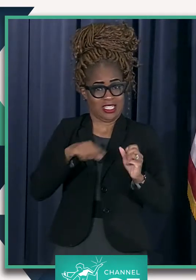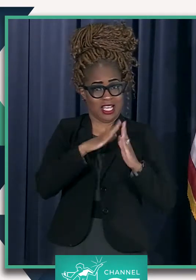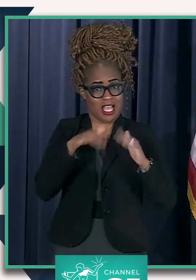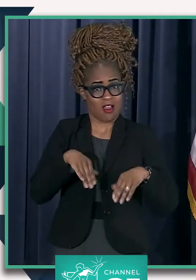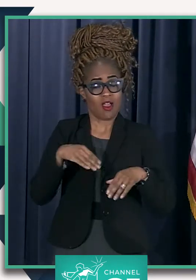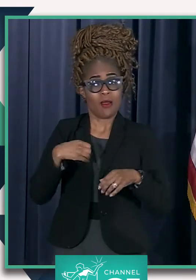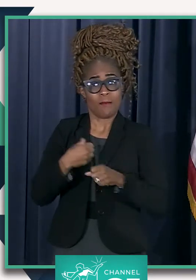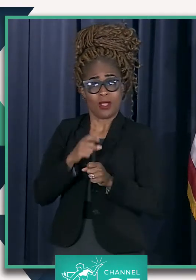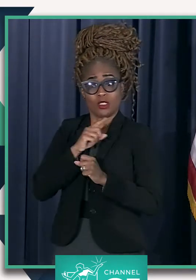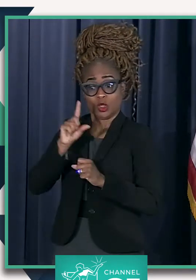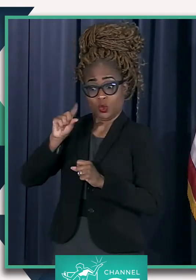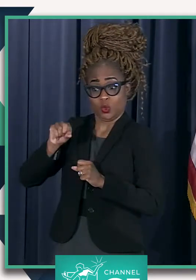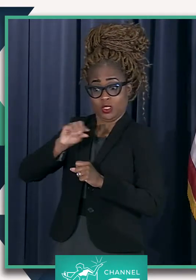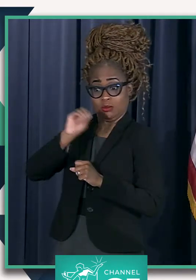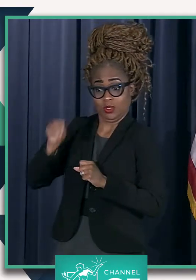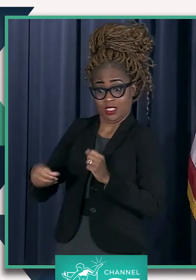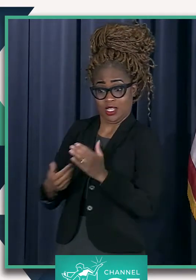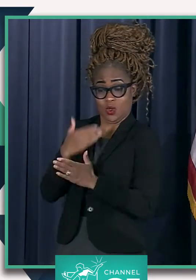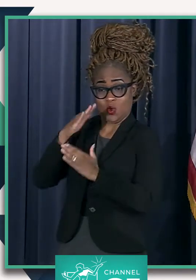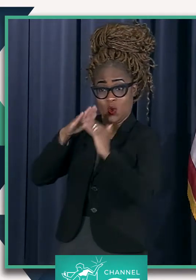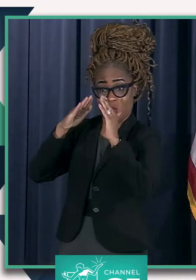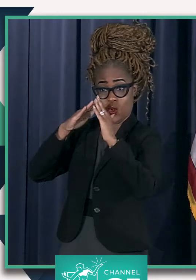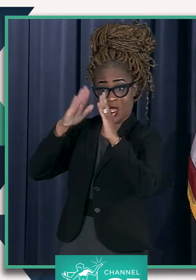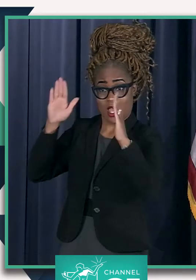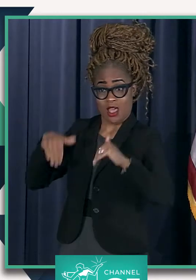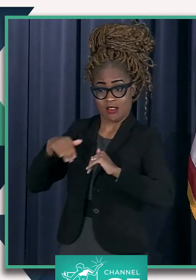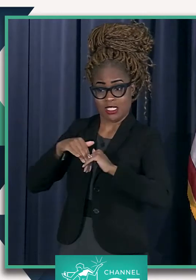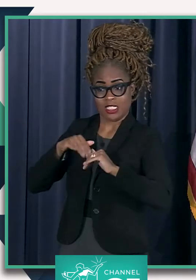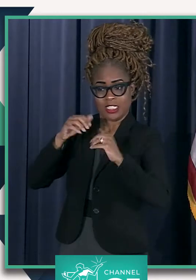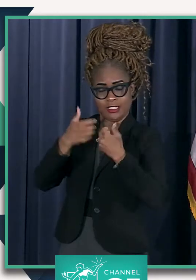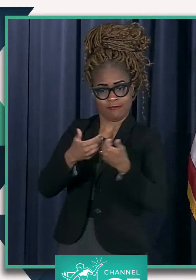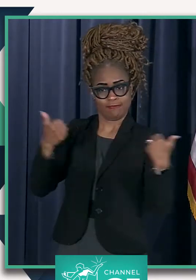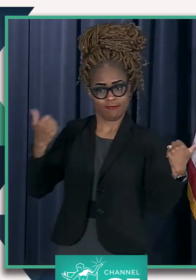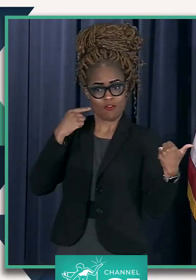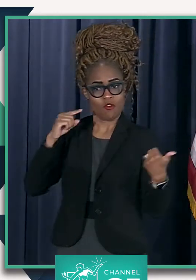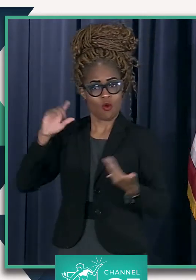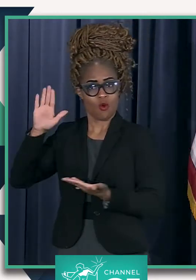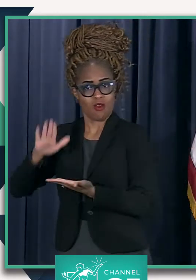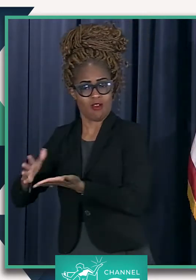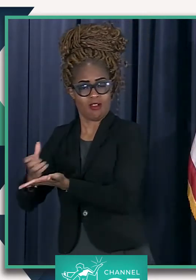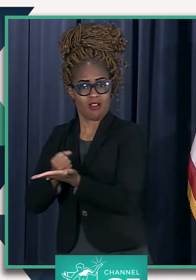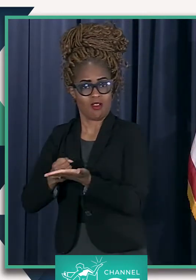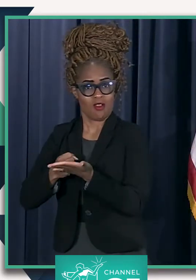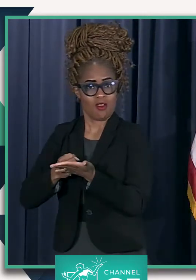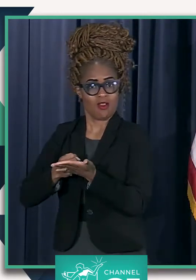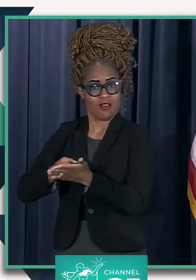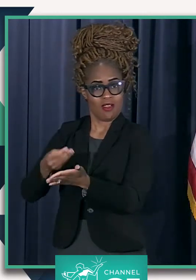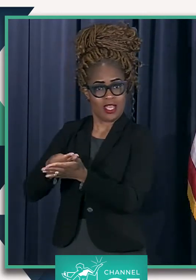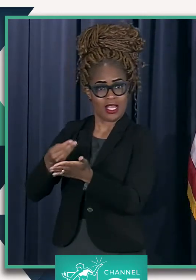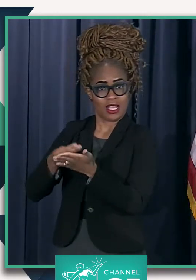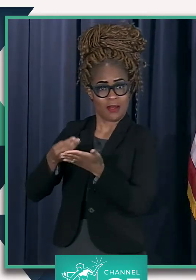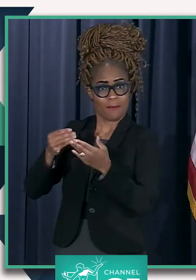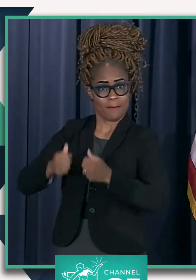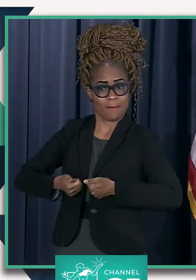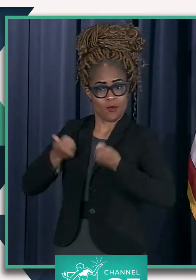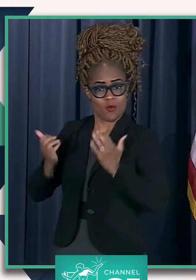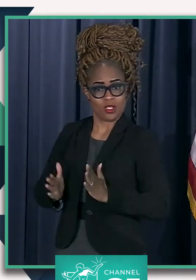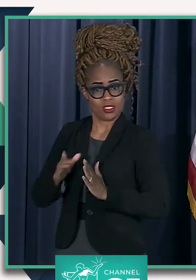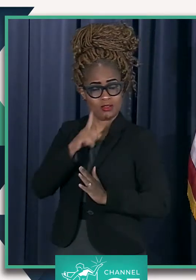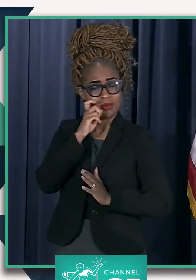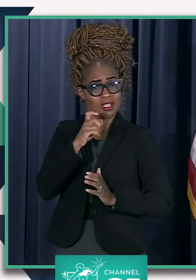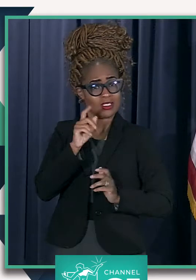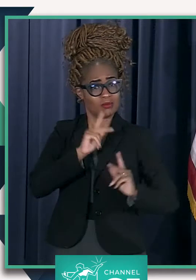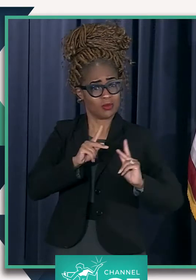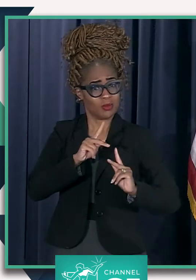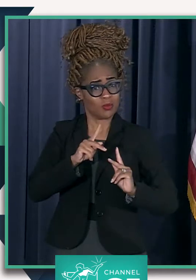20% of that new housing is set aside for lower income residents, because people of all incomes should be able to live